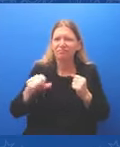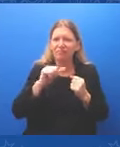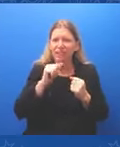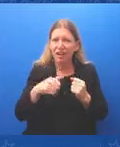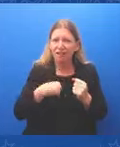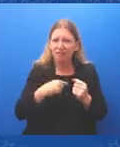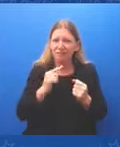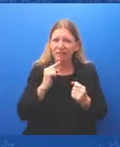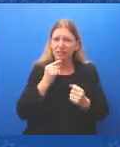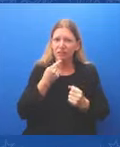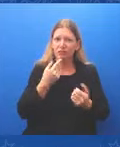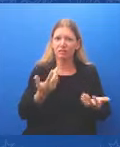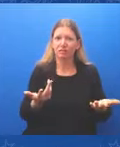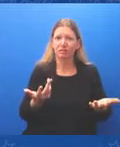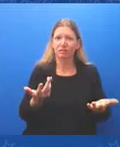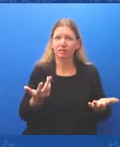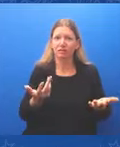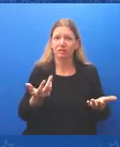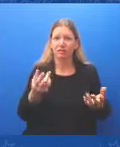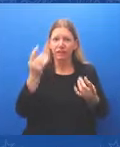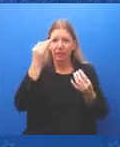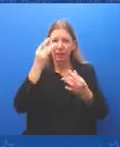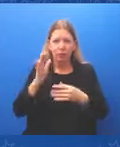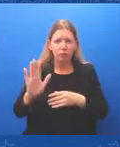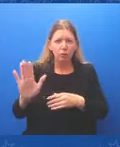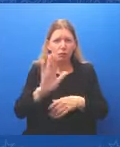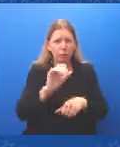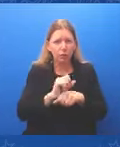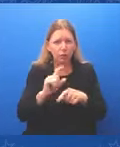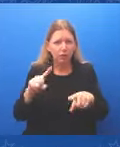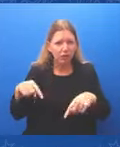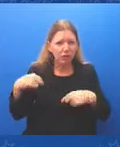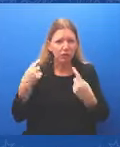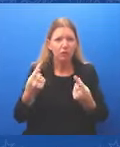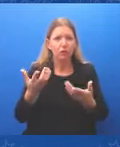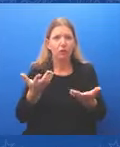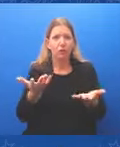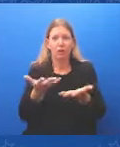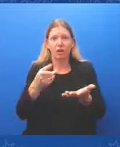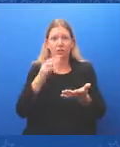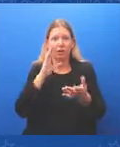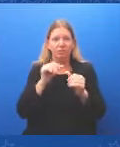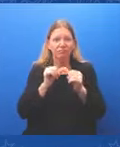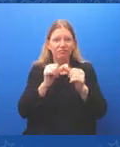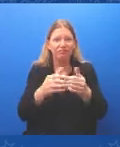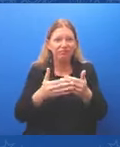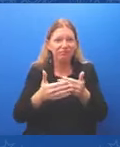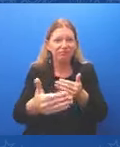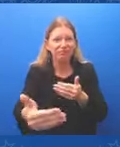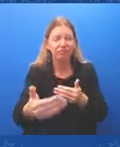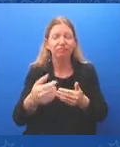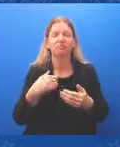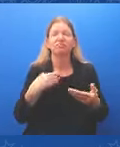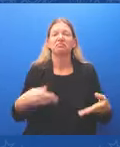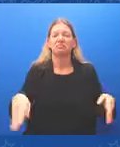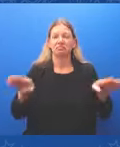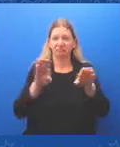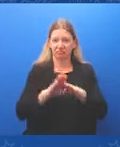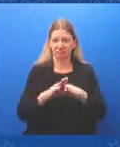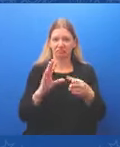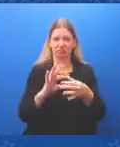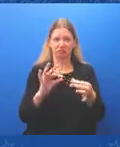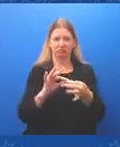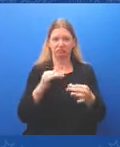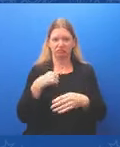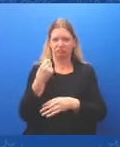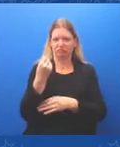do. Let me conclude by saying this, that I think that we're at an inflection point in history, not just